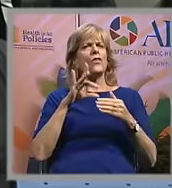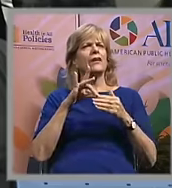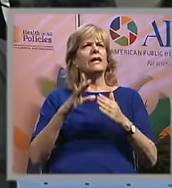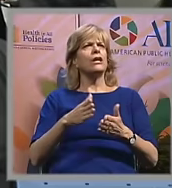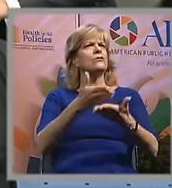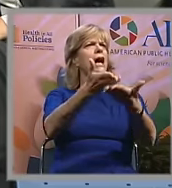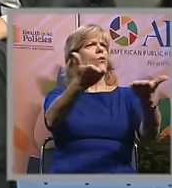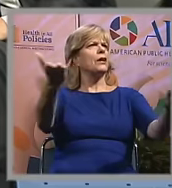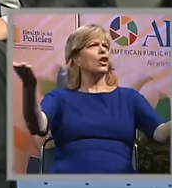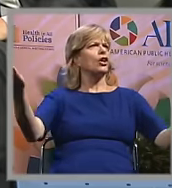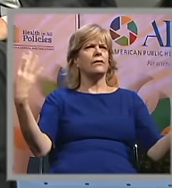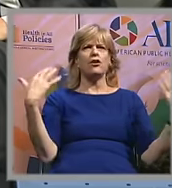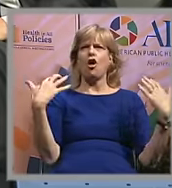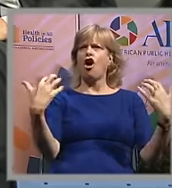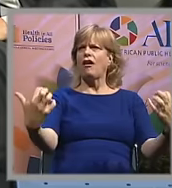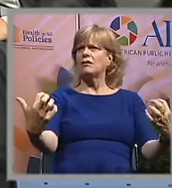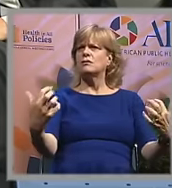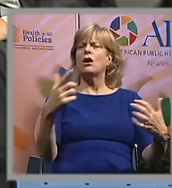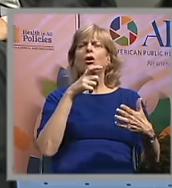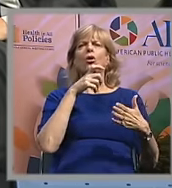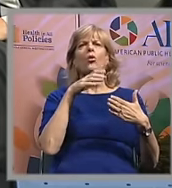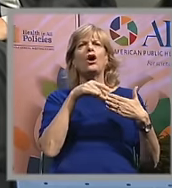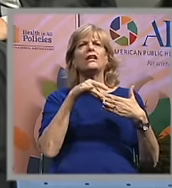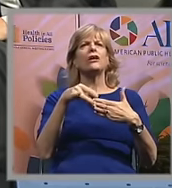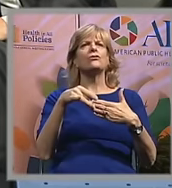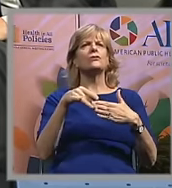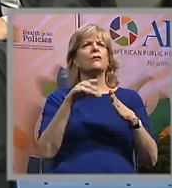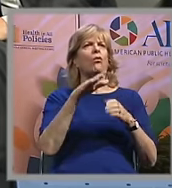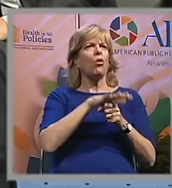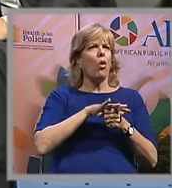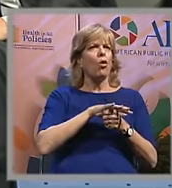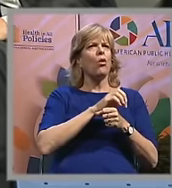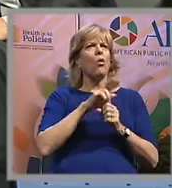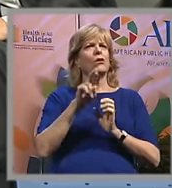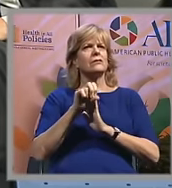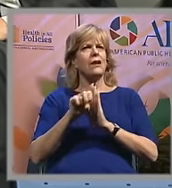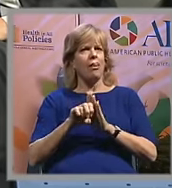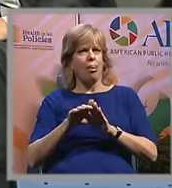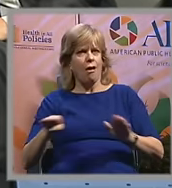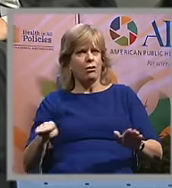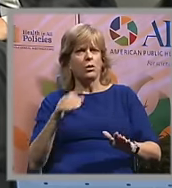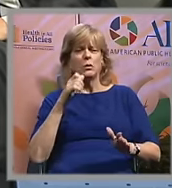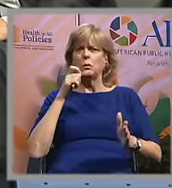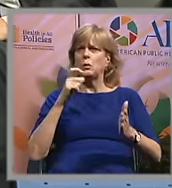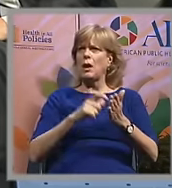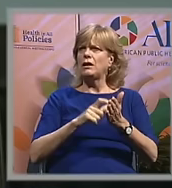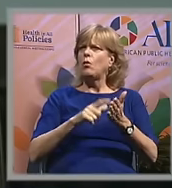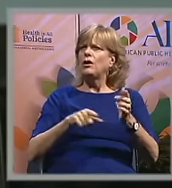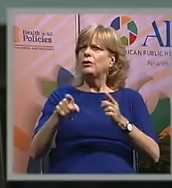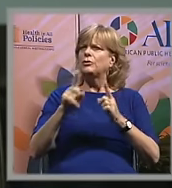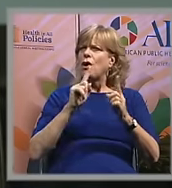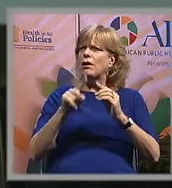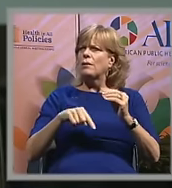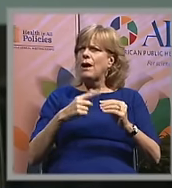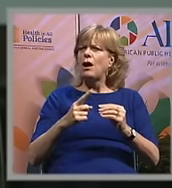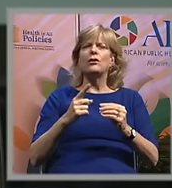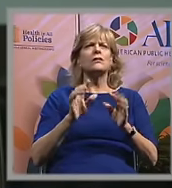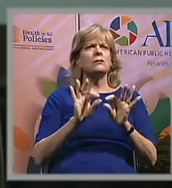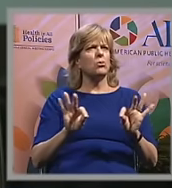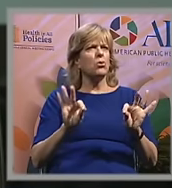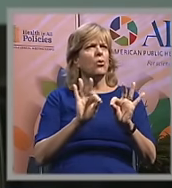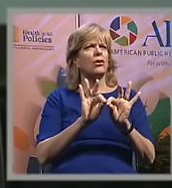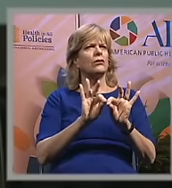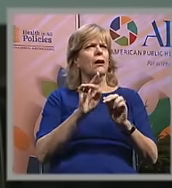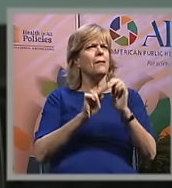out here in the audience, who are leaders at a local level and a state level, who recognize what you're talking about as being important, that